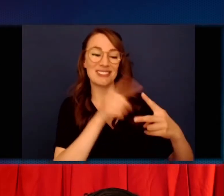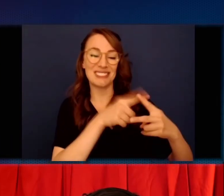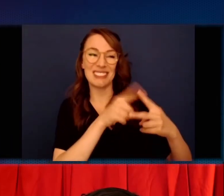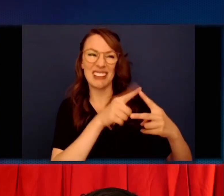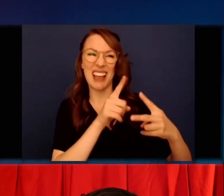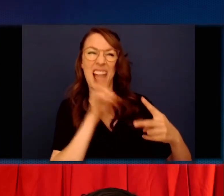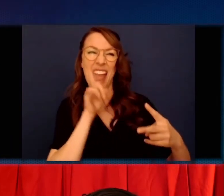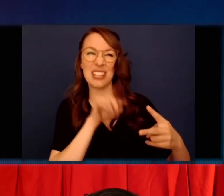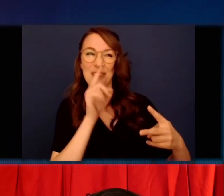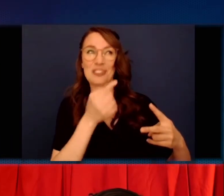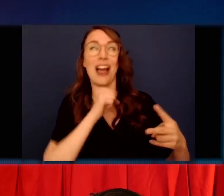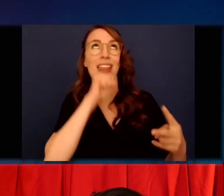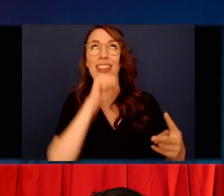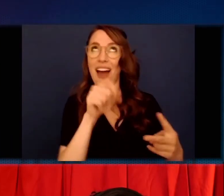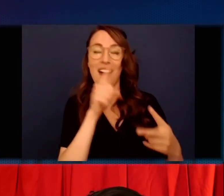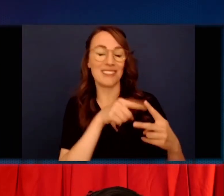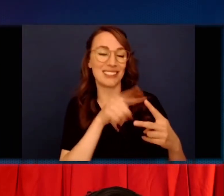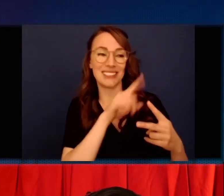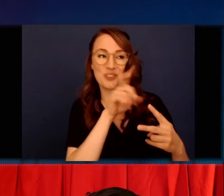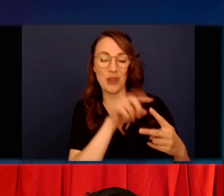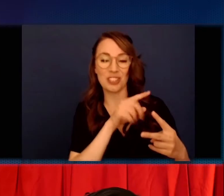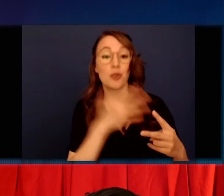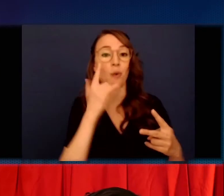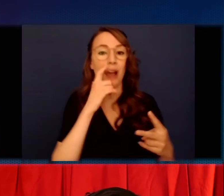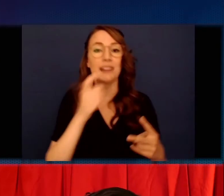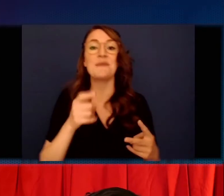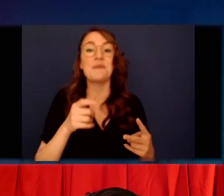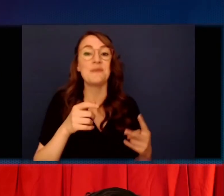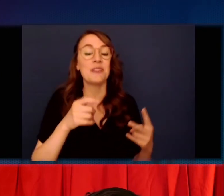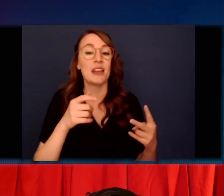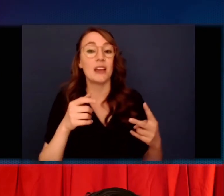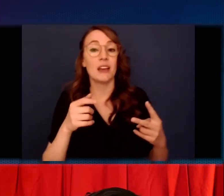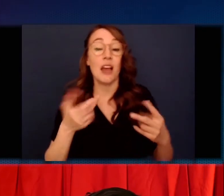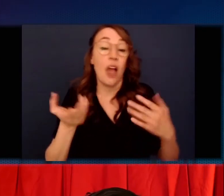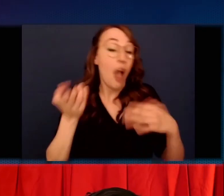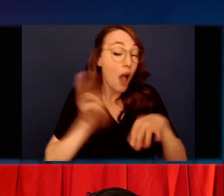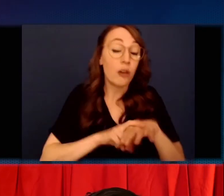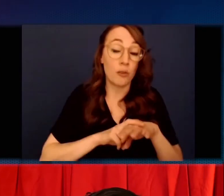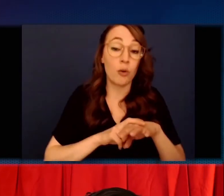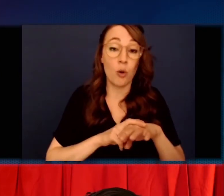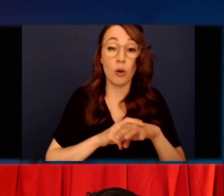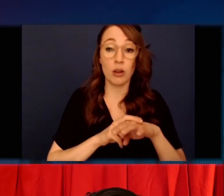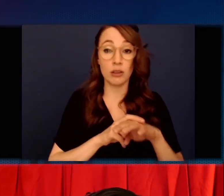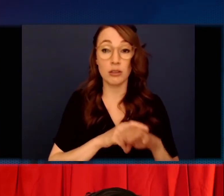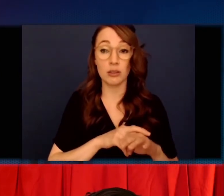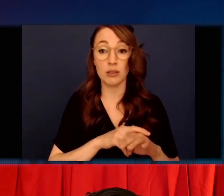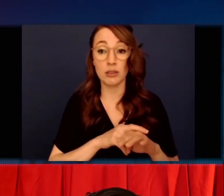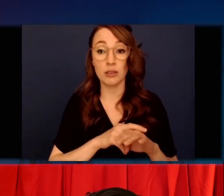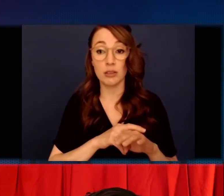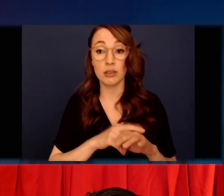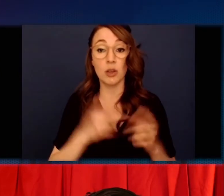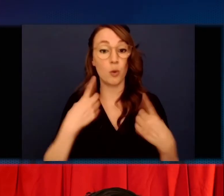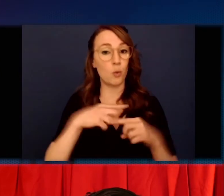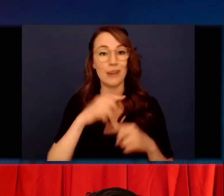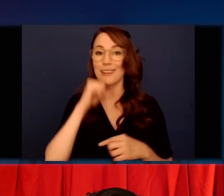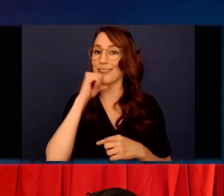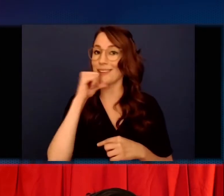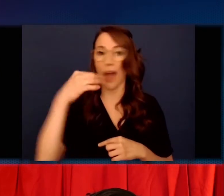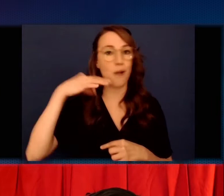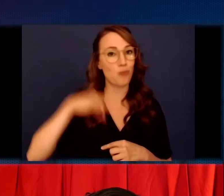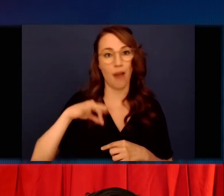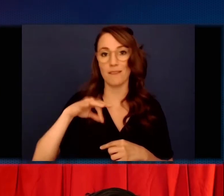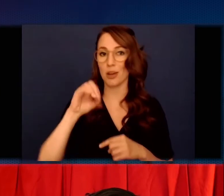that question because, of course, we are a nonprofit